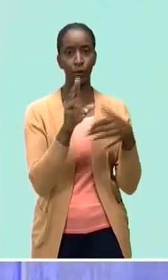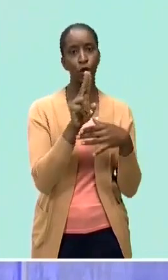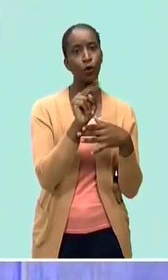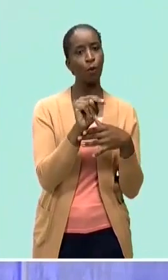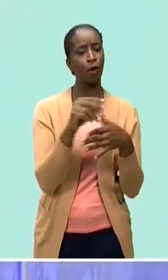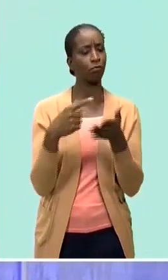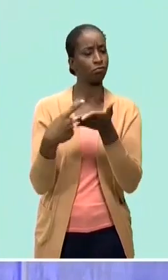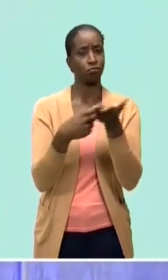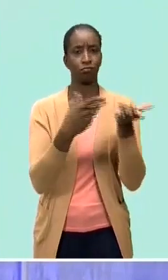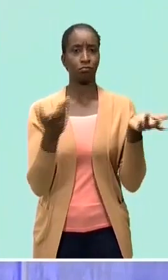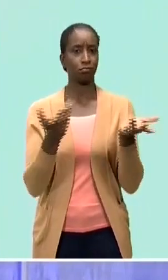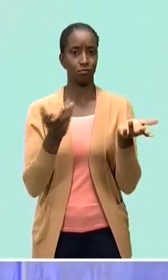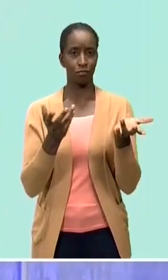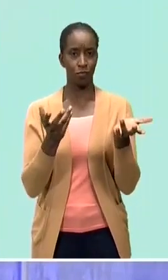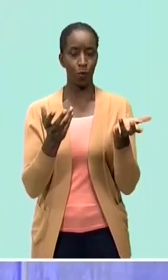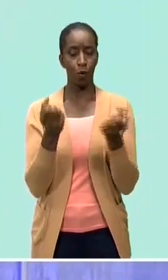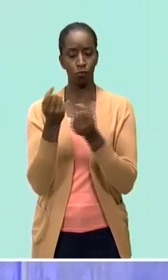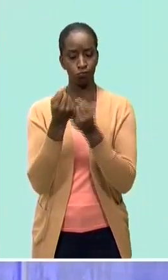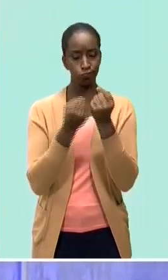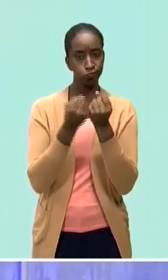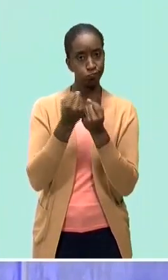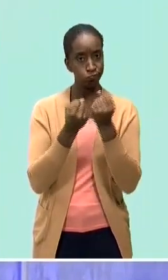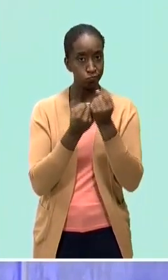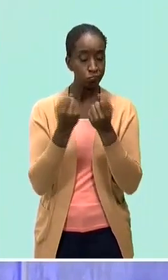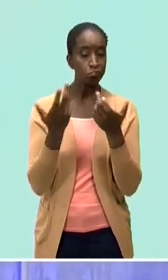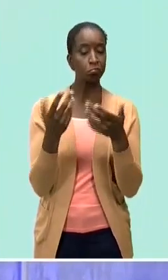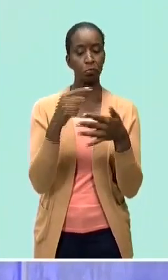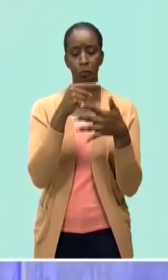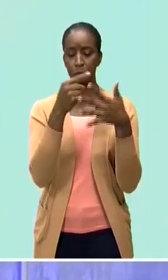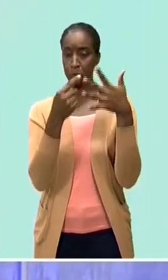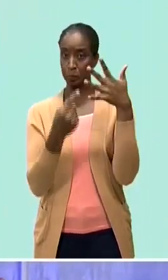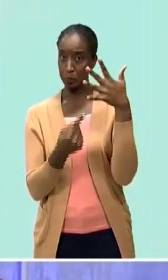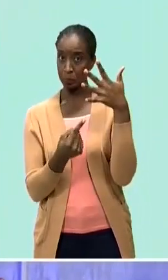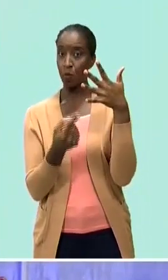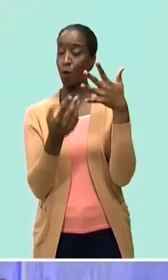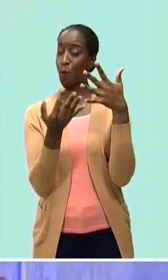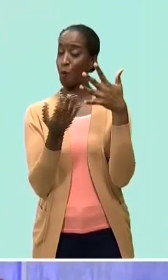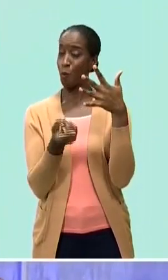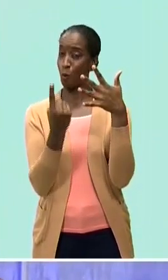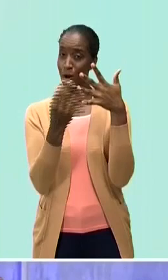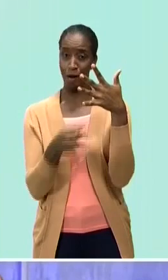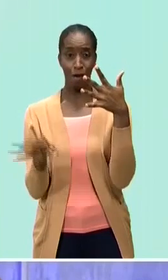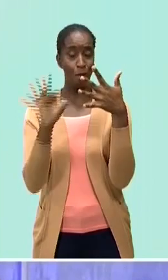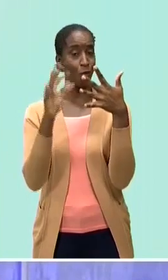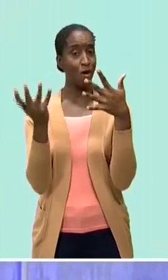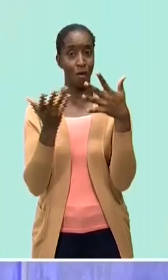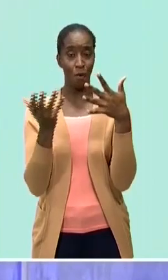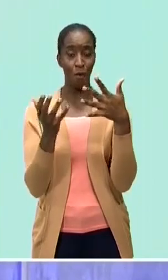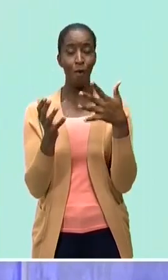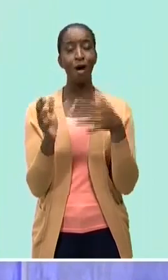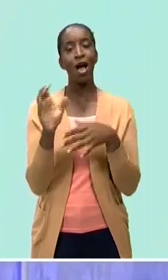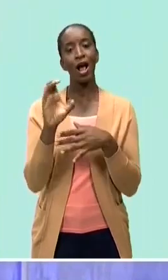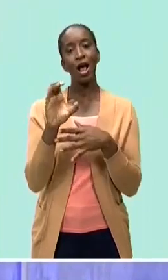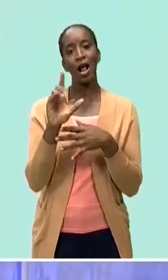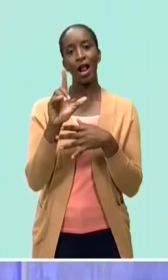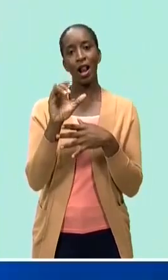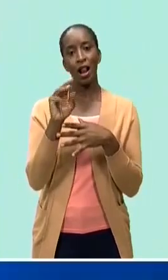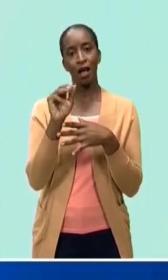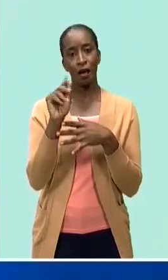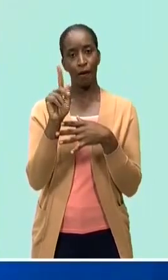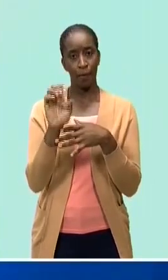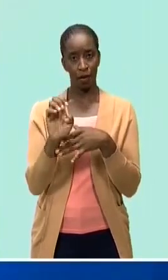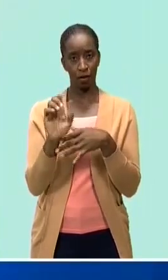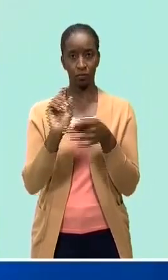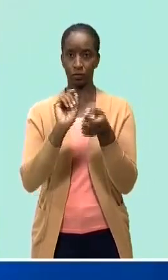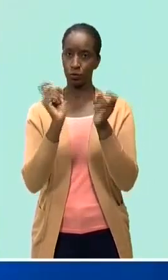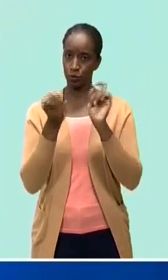discuss cooperation in a number of areas. Chief among them is climate change, as we hear from NTN. Comprising